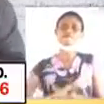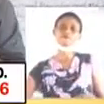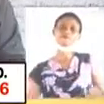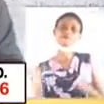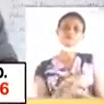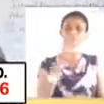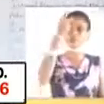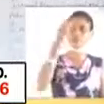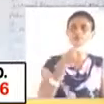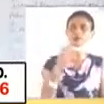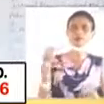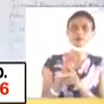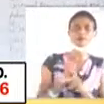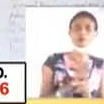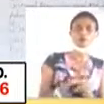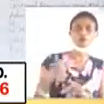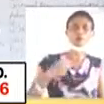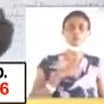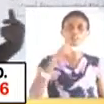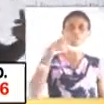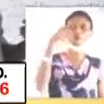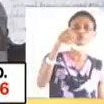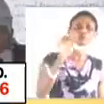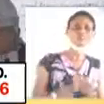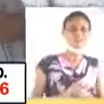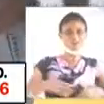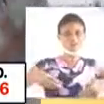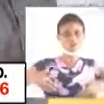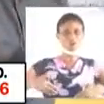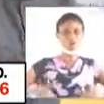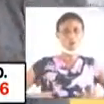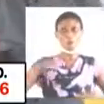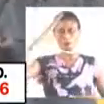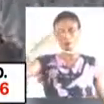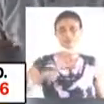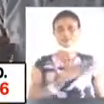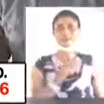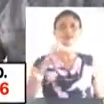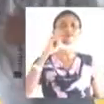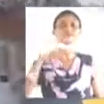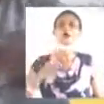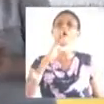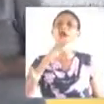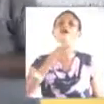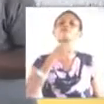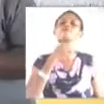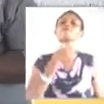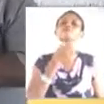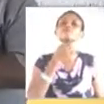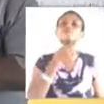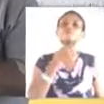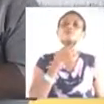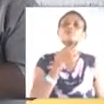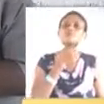of adequate parental care. We told you that young boys and girls, they are very curious.